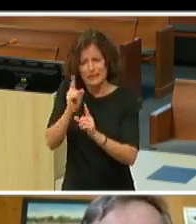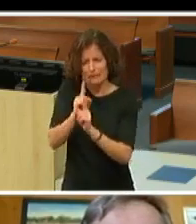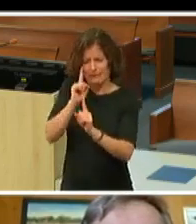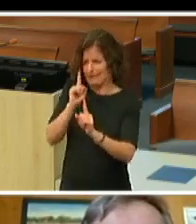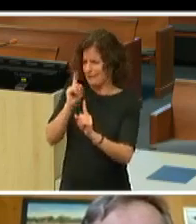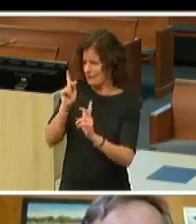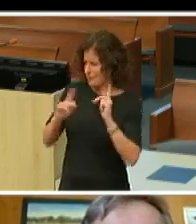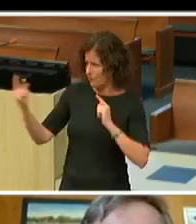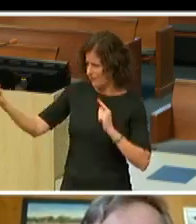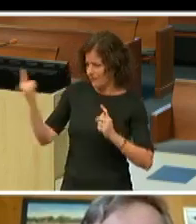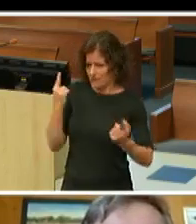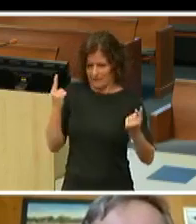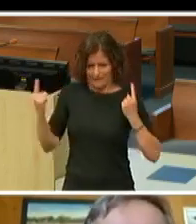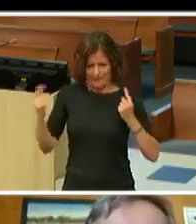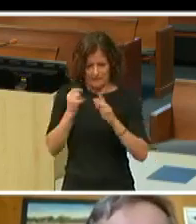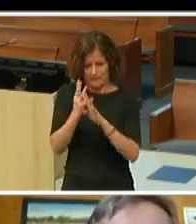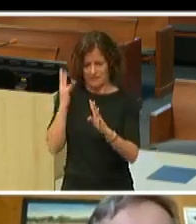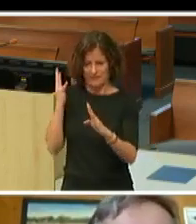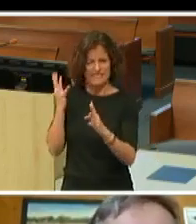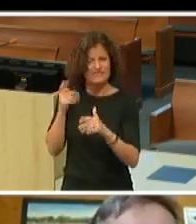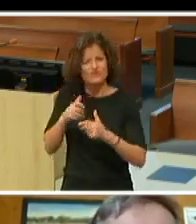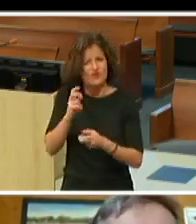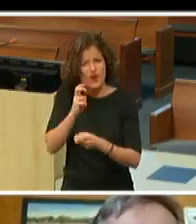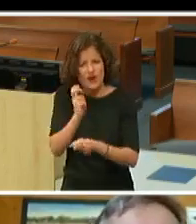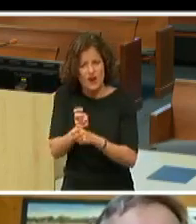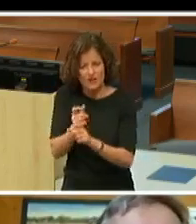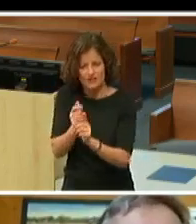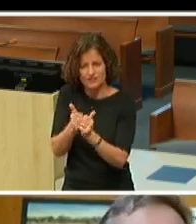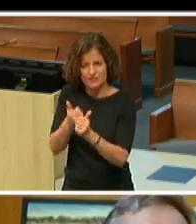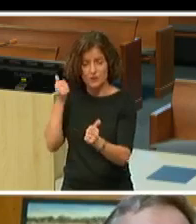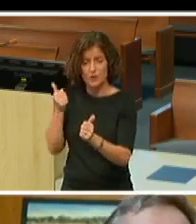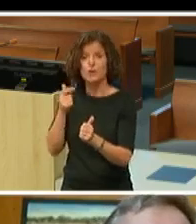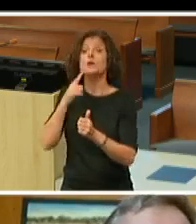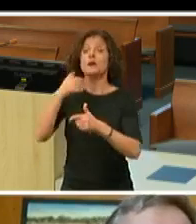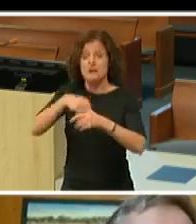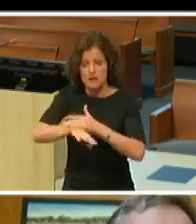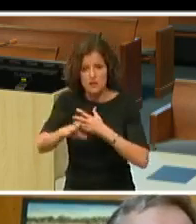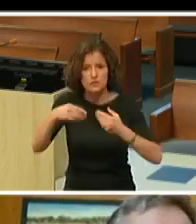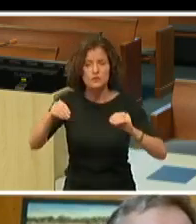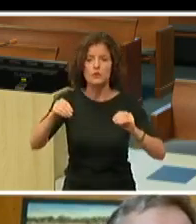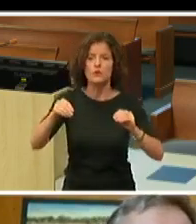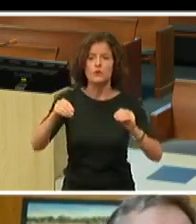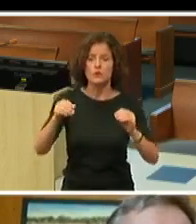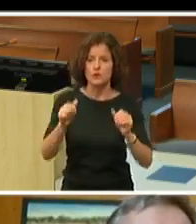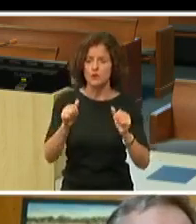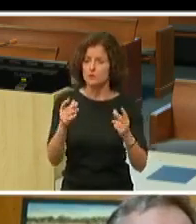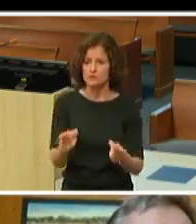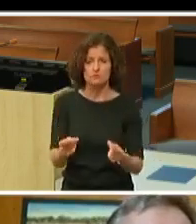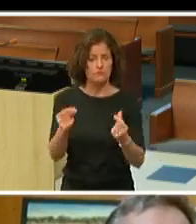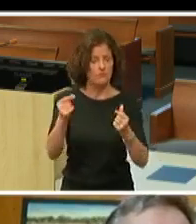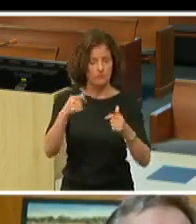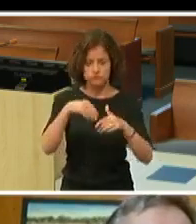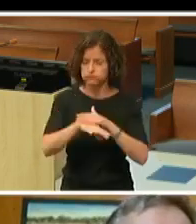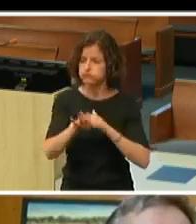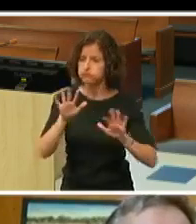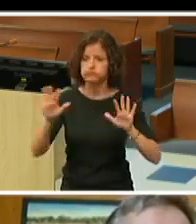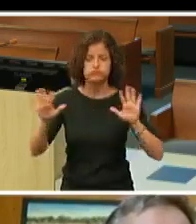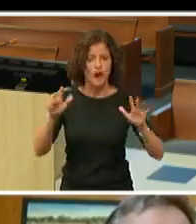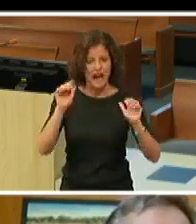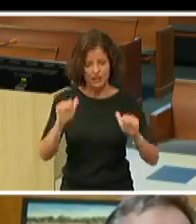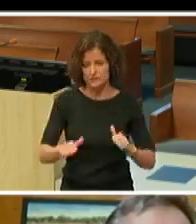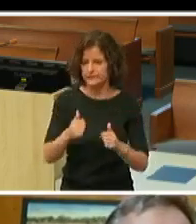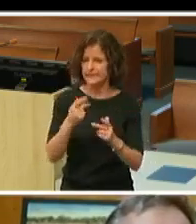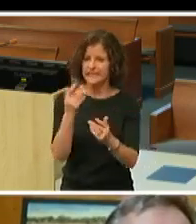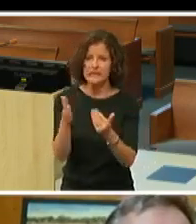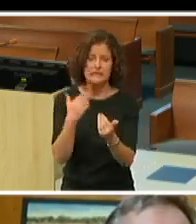anything more from that group and getting in and out the door. Once I got into the store, without exception, I was easily able to keep 10, 15 feet